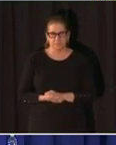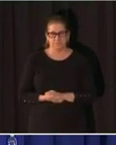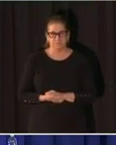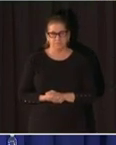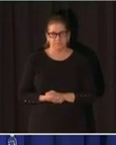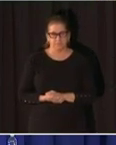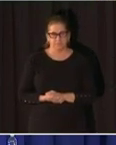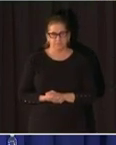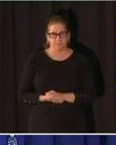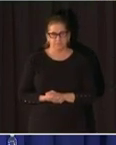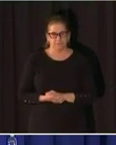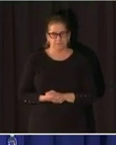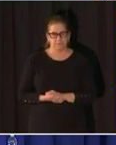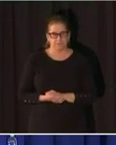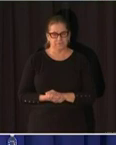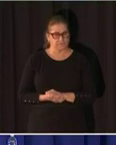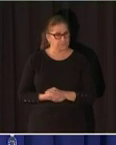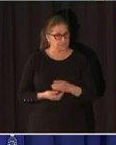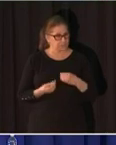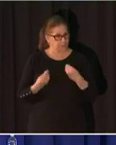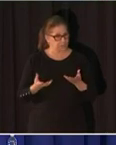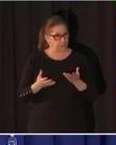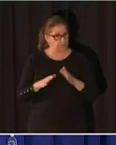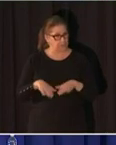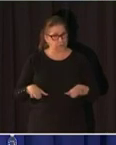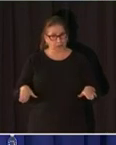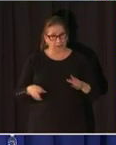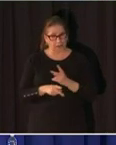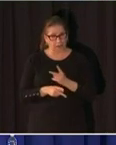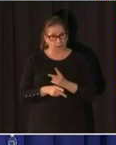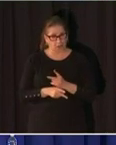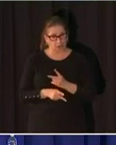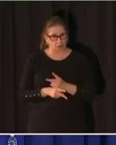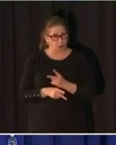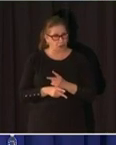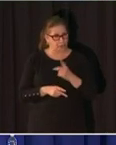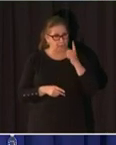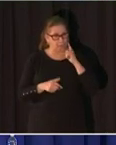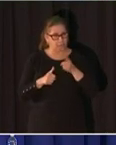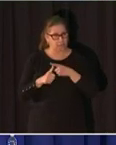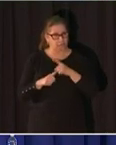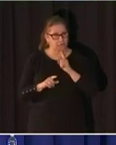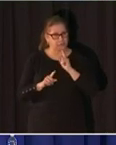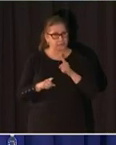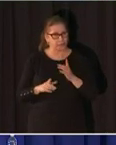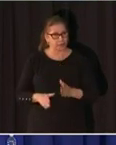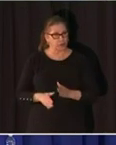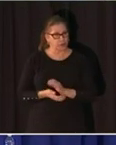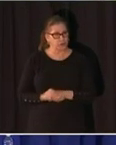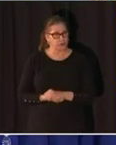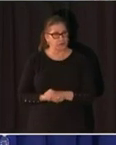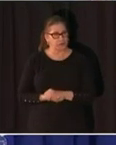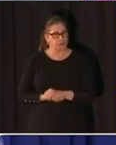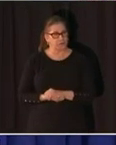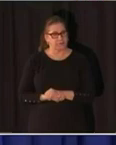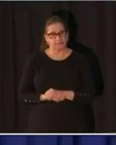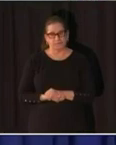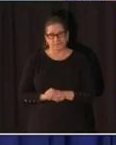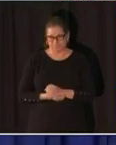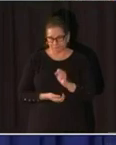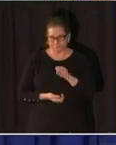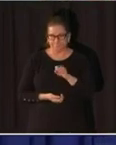for emergency first responders. I was wondering if you could update on that. Yes, we continue